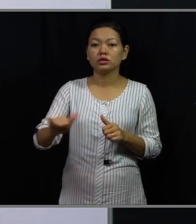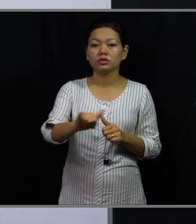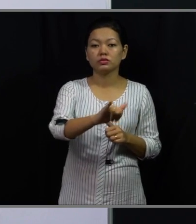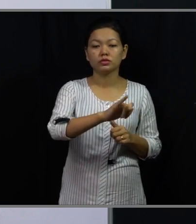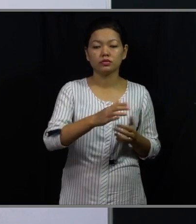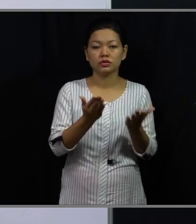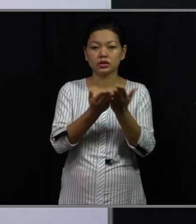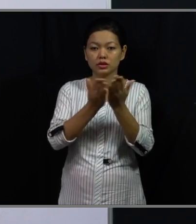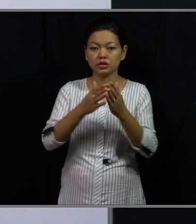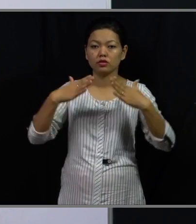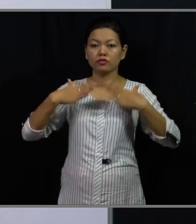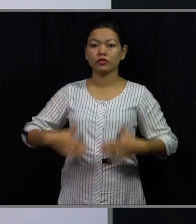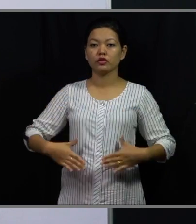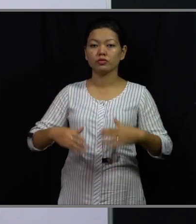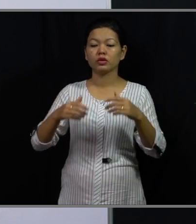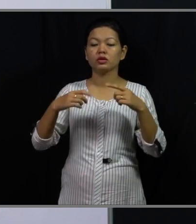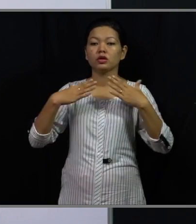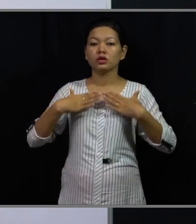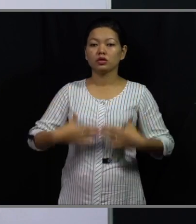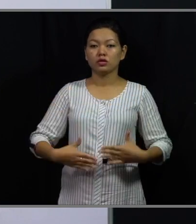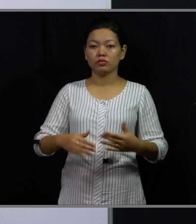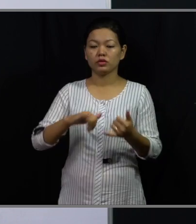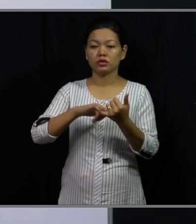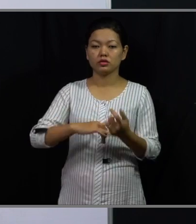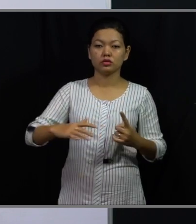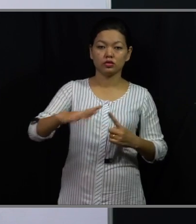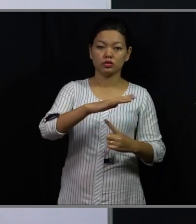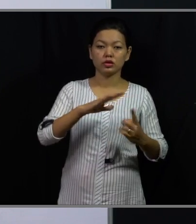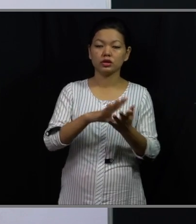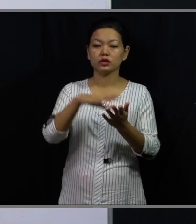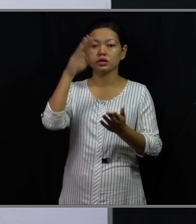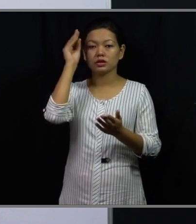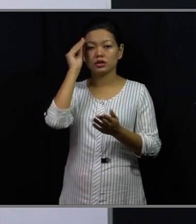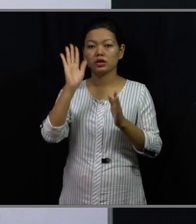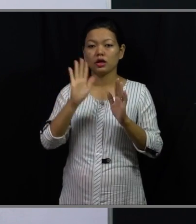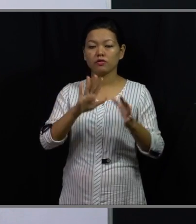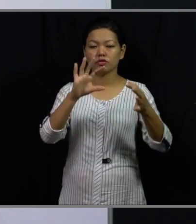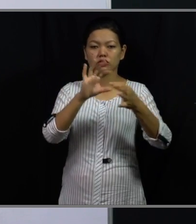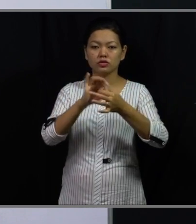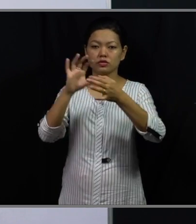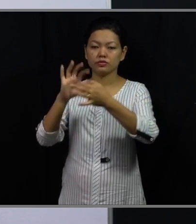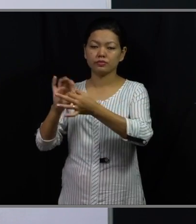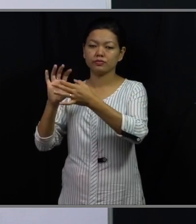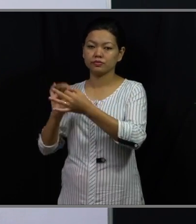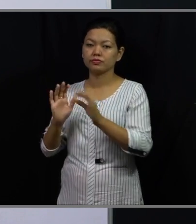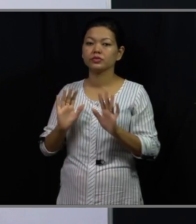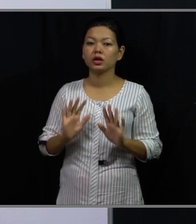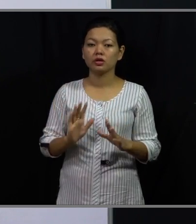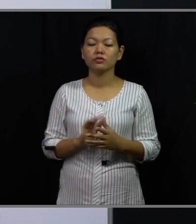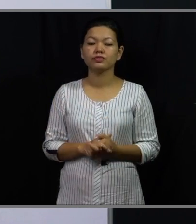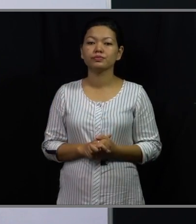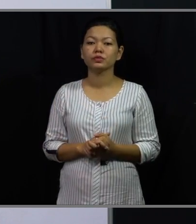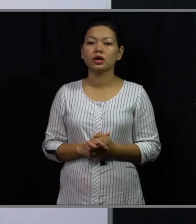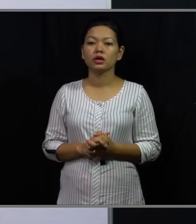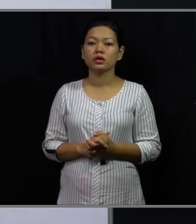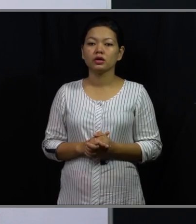the society, right? So in that way, they are also closely related to each other. So it contributes